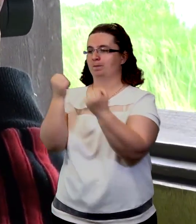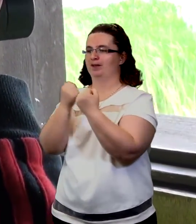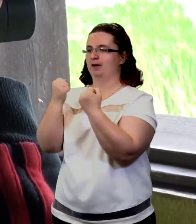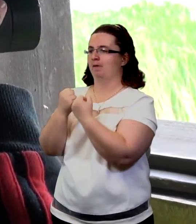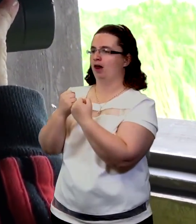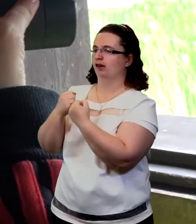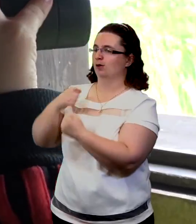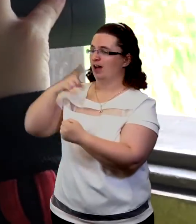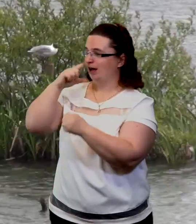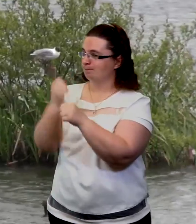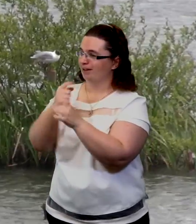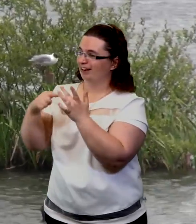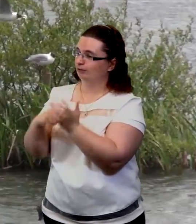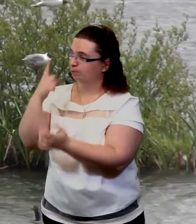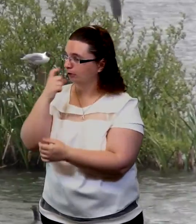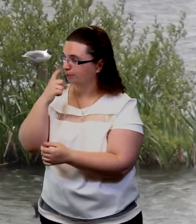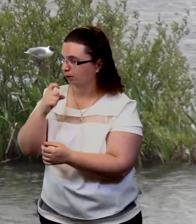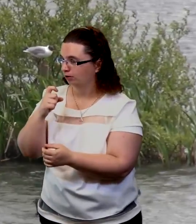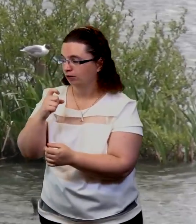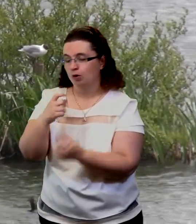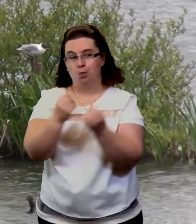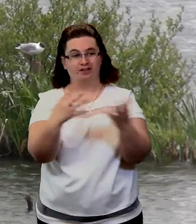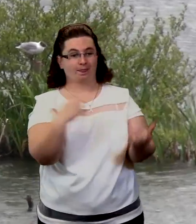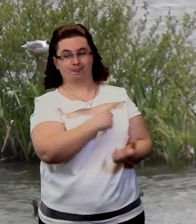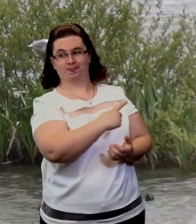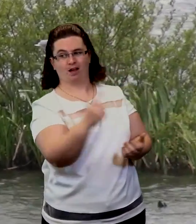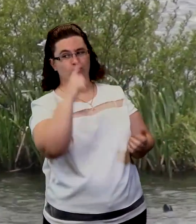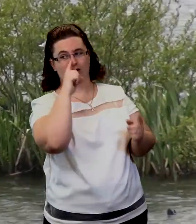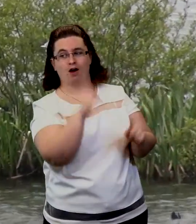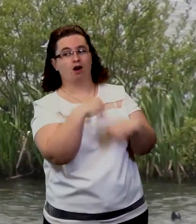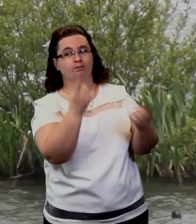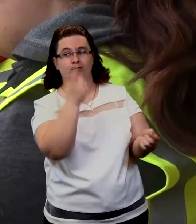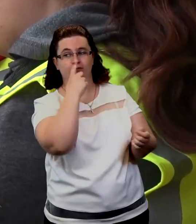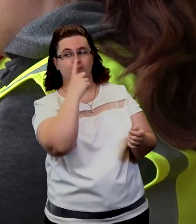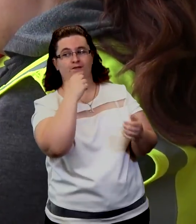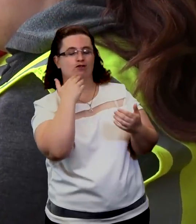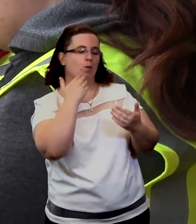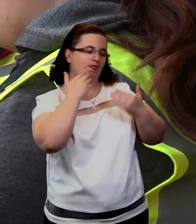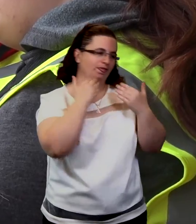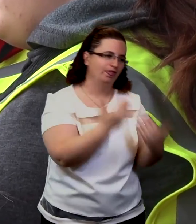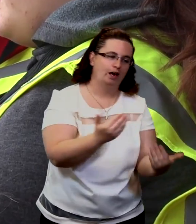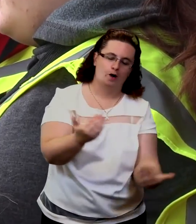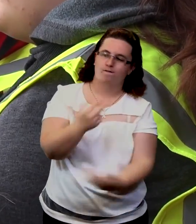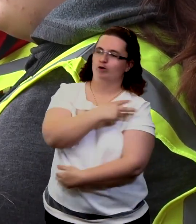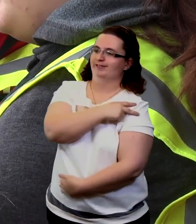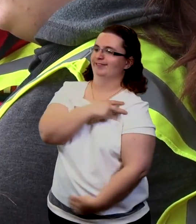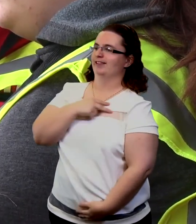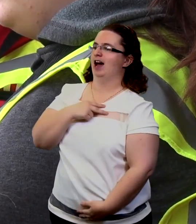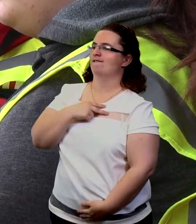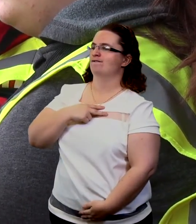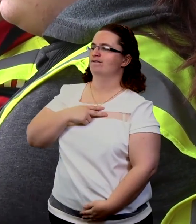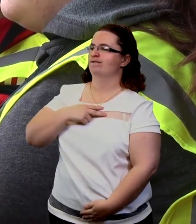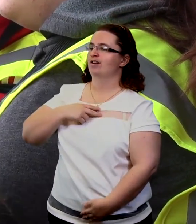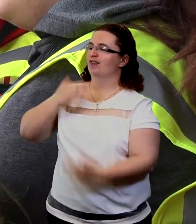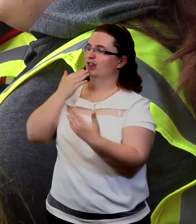It's not just about us doing the whole thing. You can do it yourself. I thought I could do it, and I spoke to a few people, and I've made